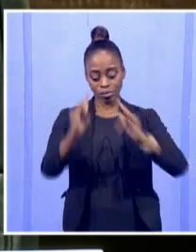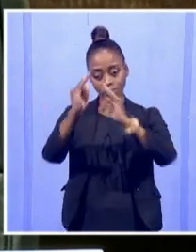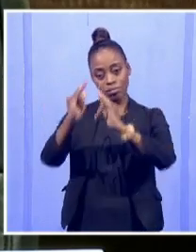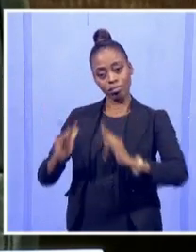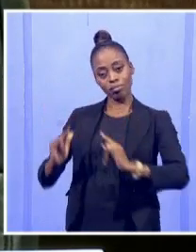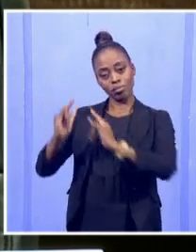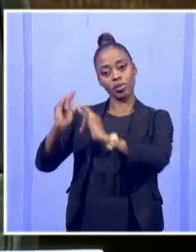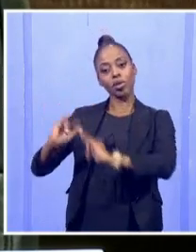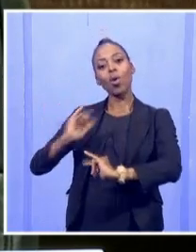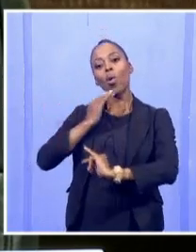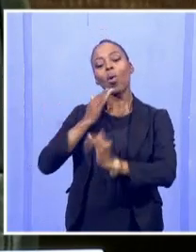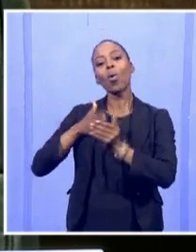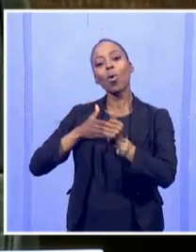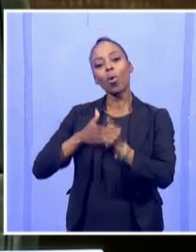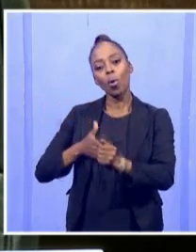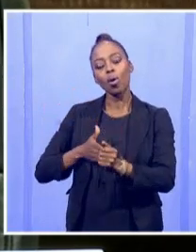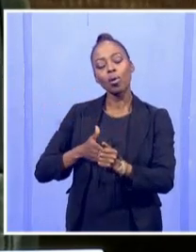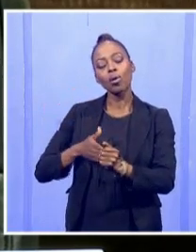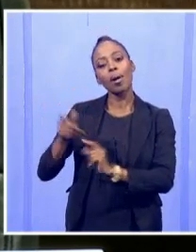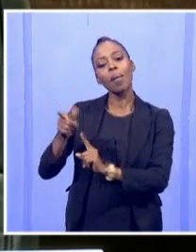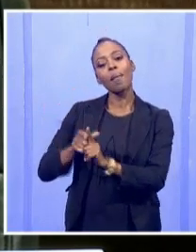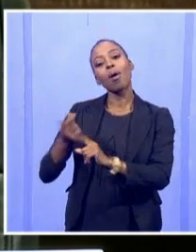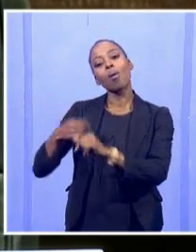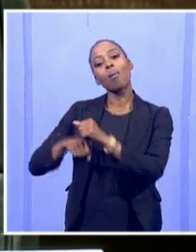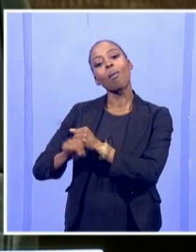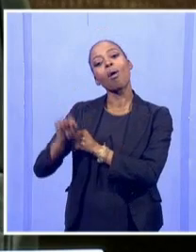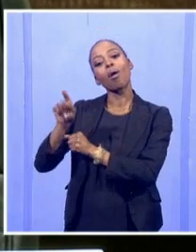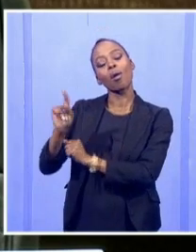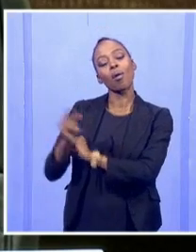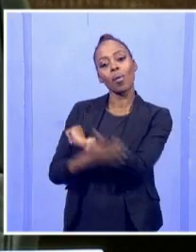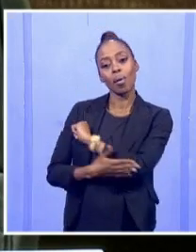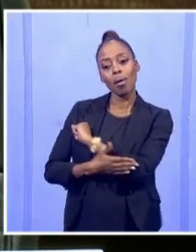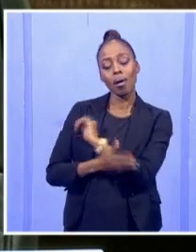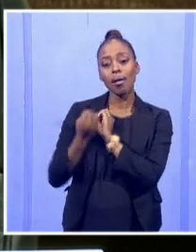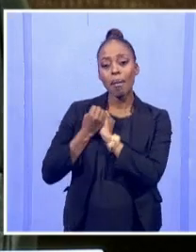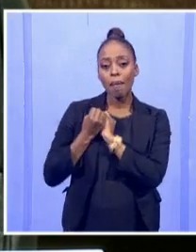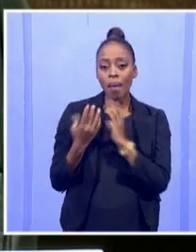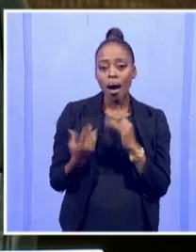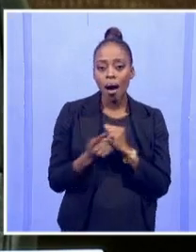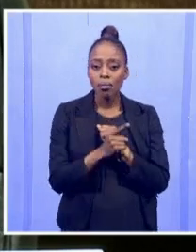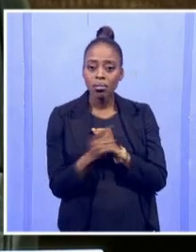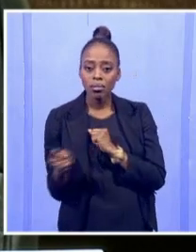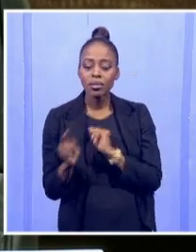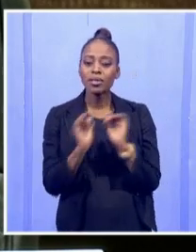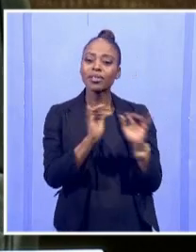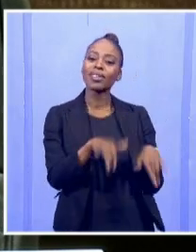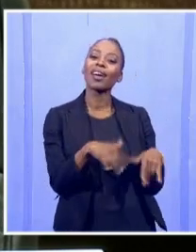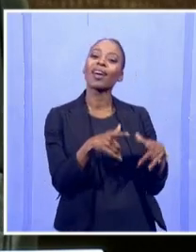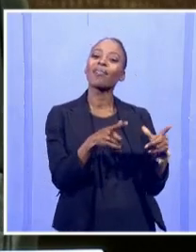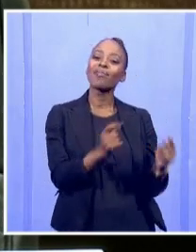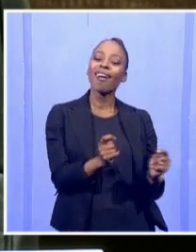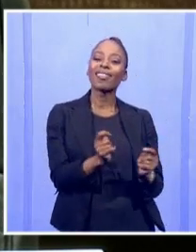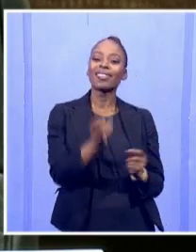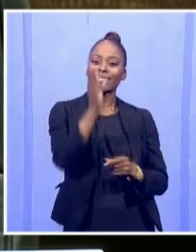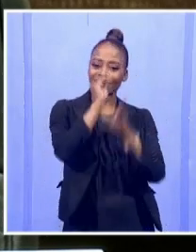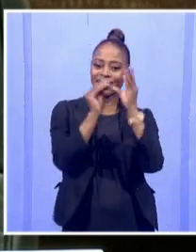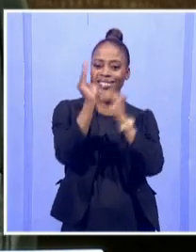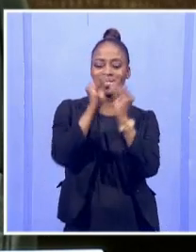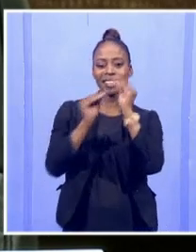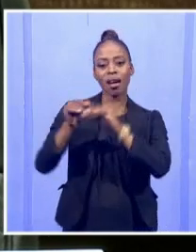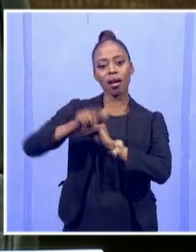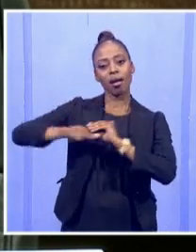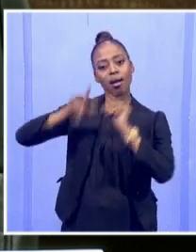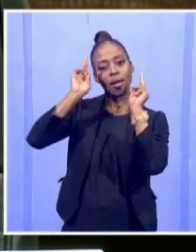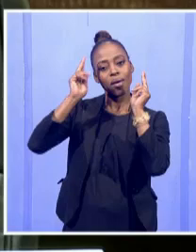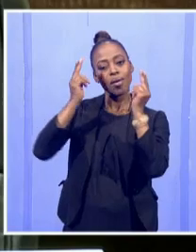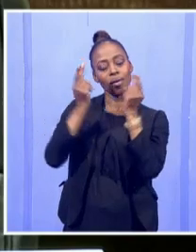led by a Saudi citizen. And many of those citizens were in Cape Town studying at the local university, at the